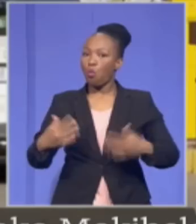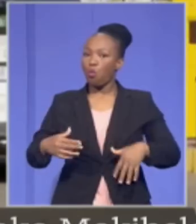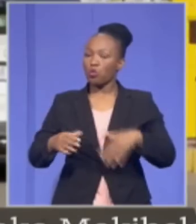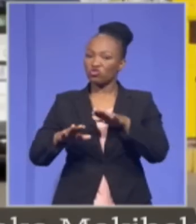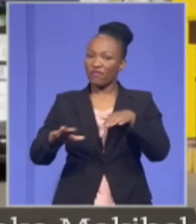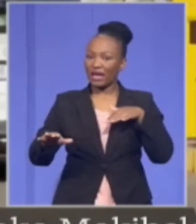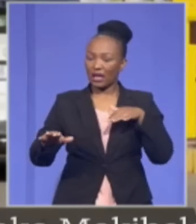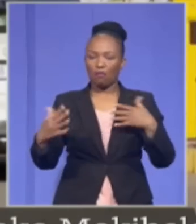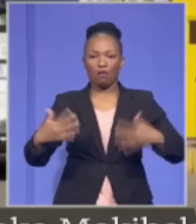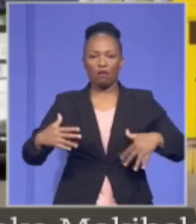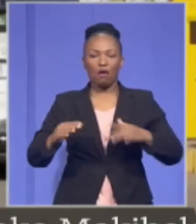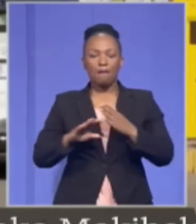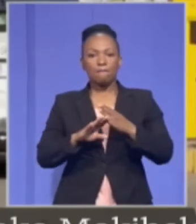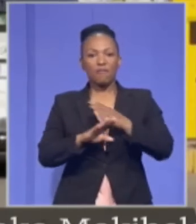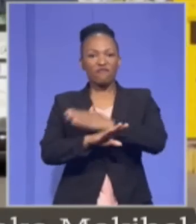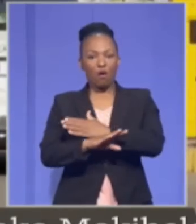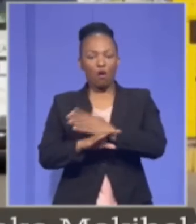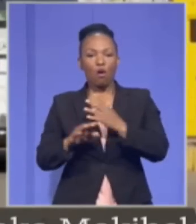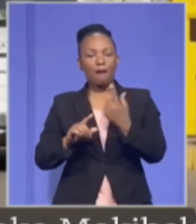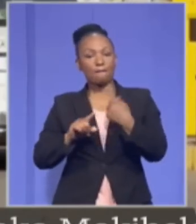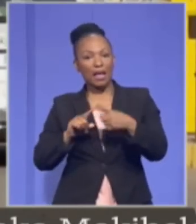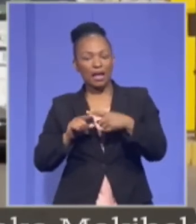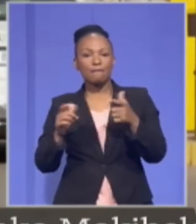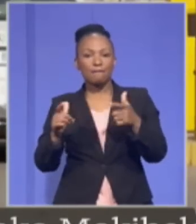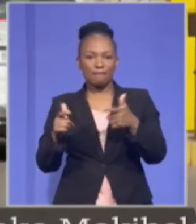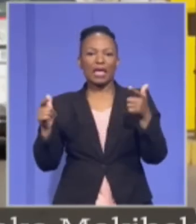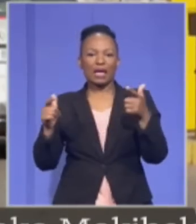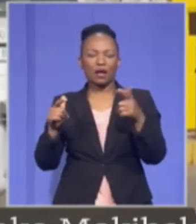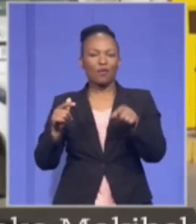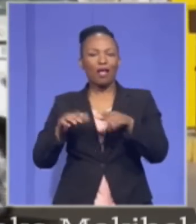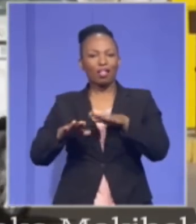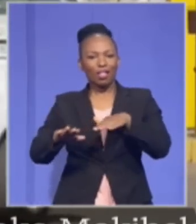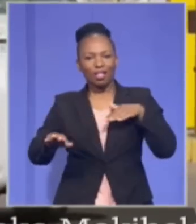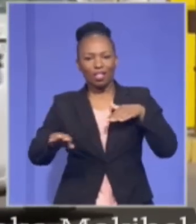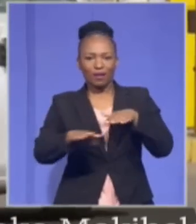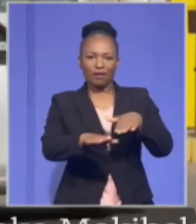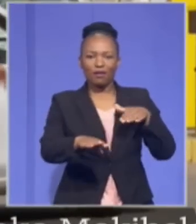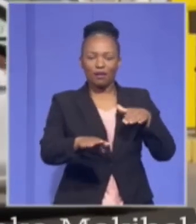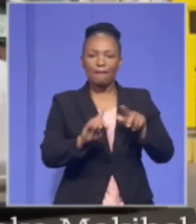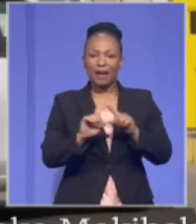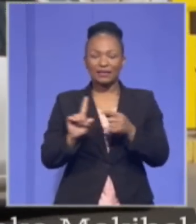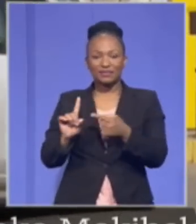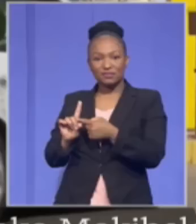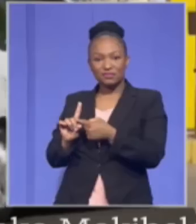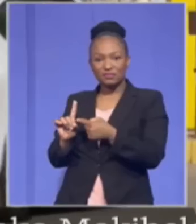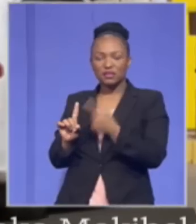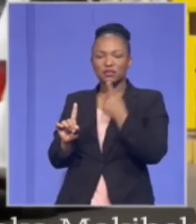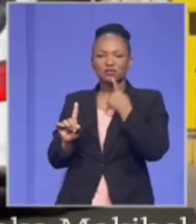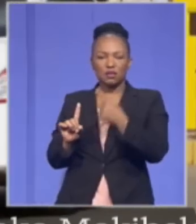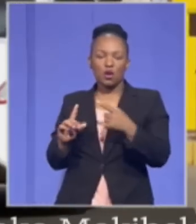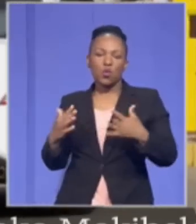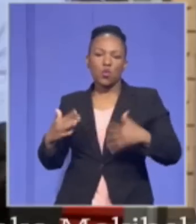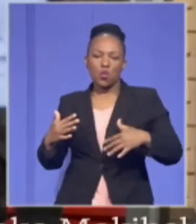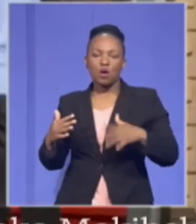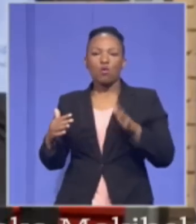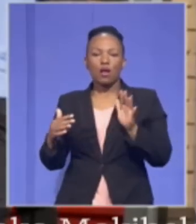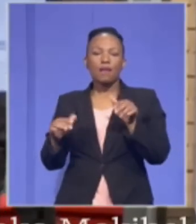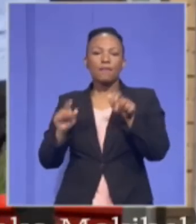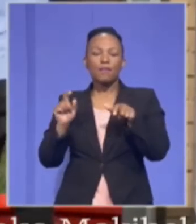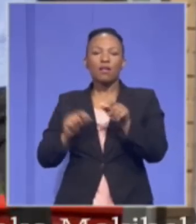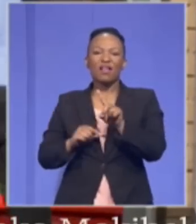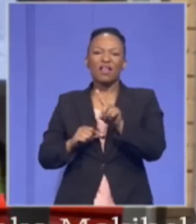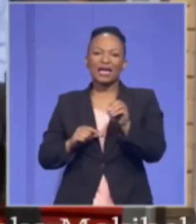tše kgolo ke bothata lefelong le e fela Grobler o re go tla be go na le balaola sephethephethe ba